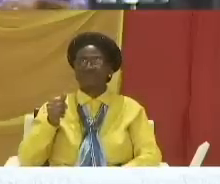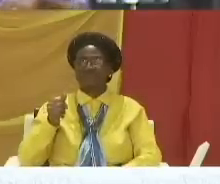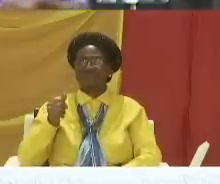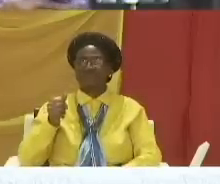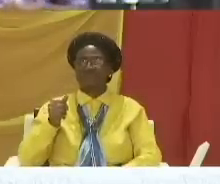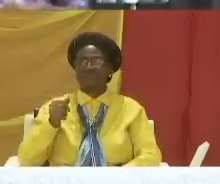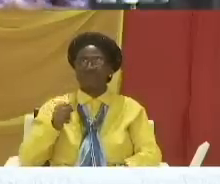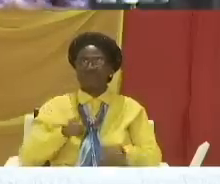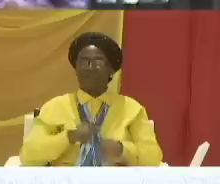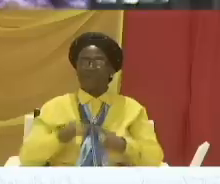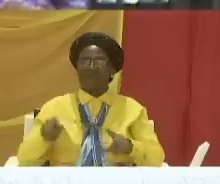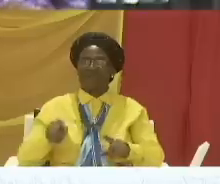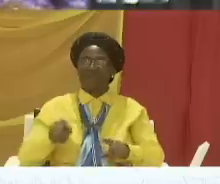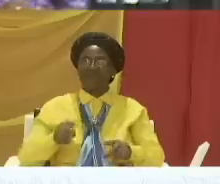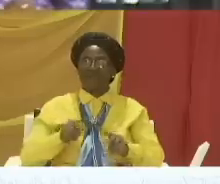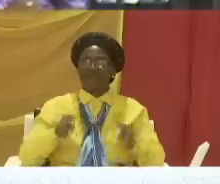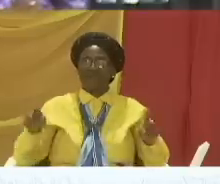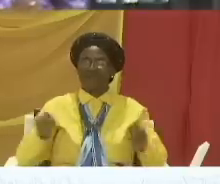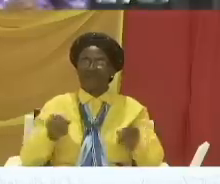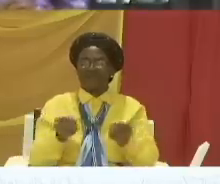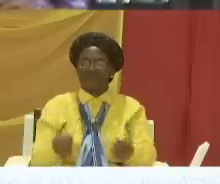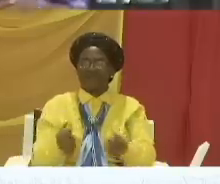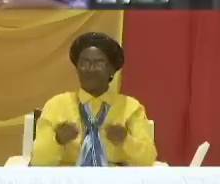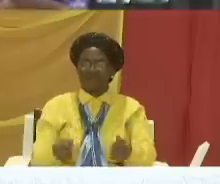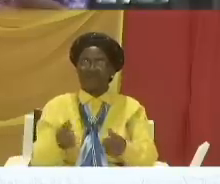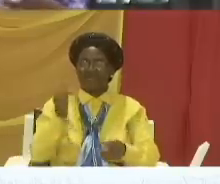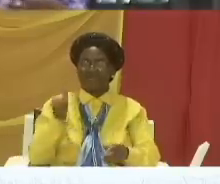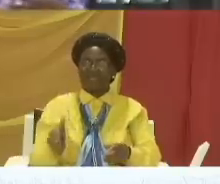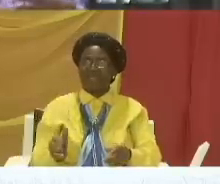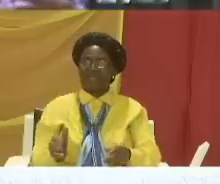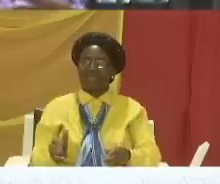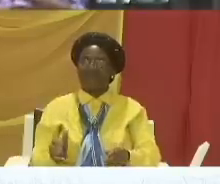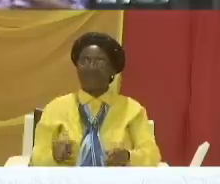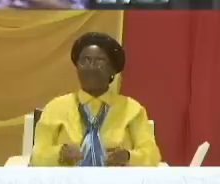But very quickly, at least while I can see